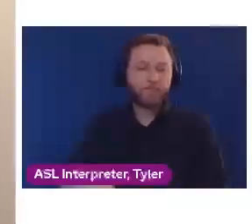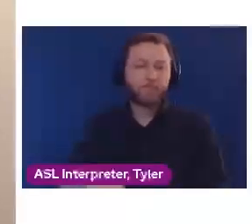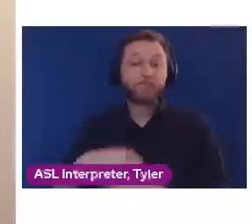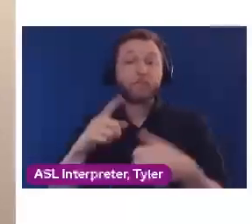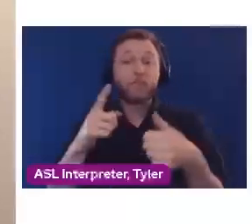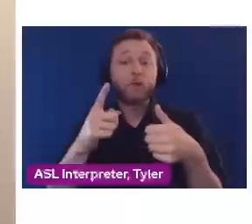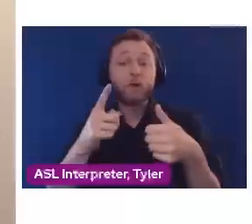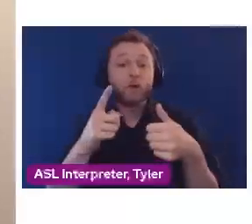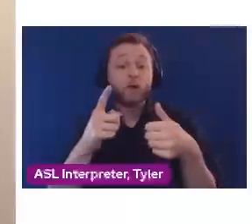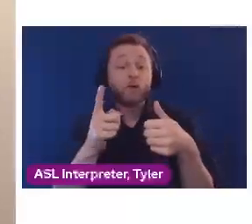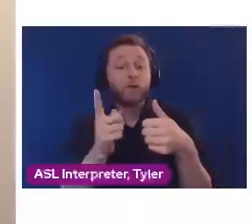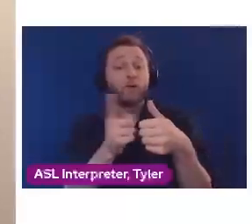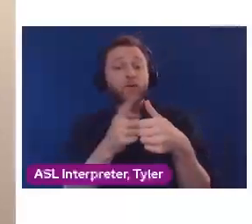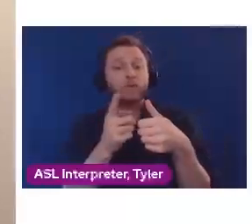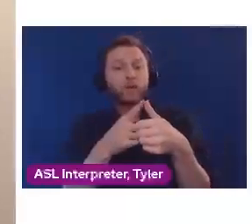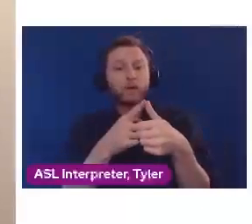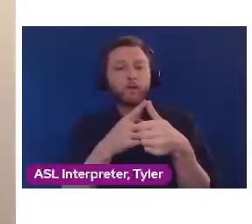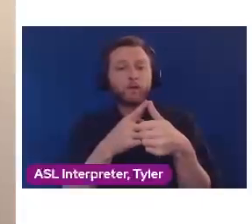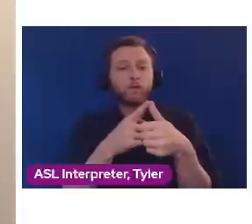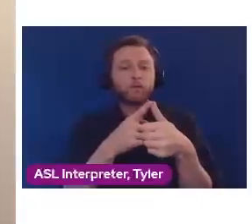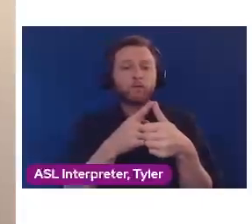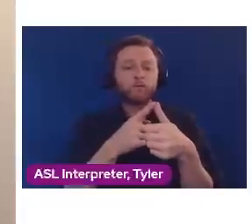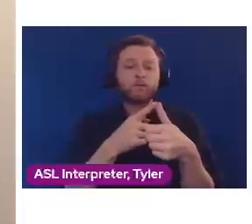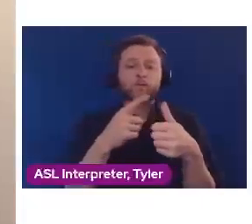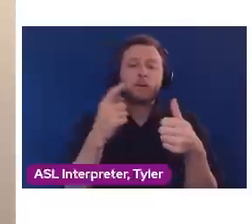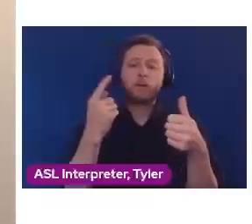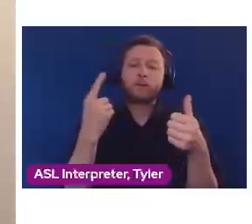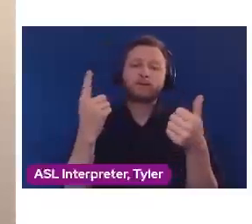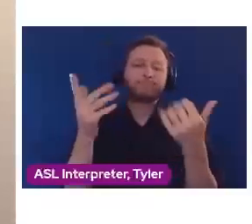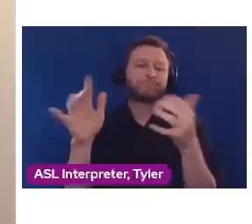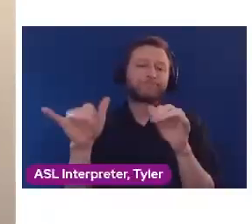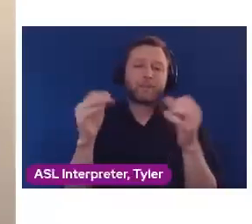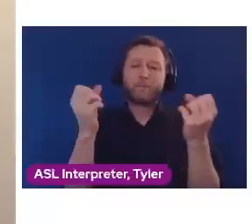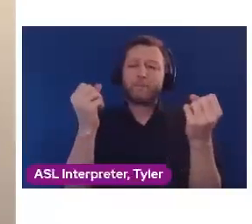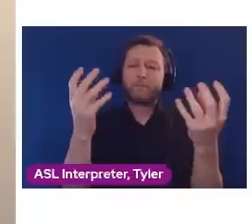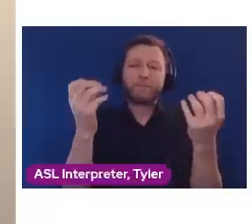other constituencies, our constituency of